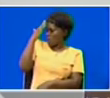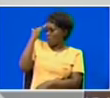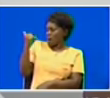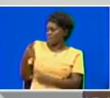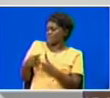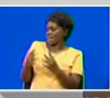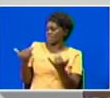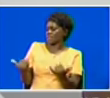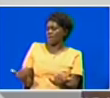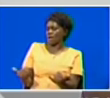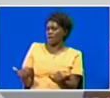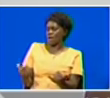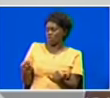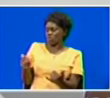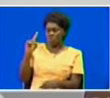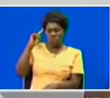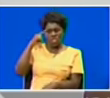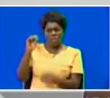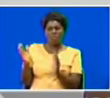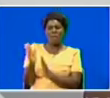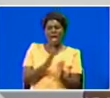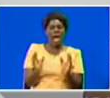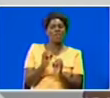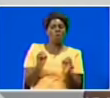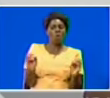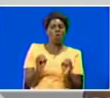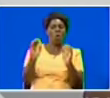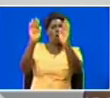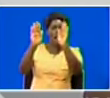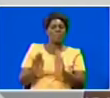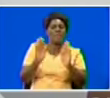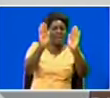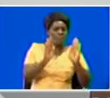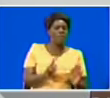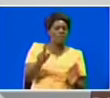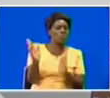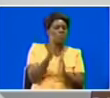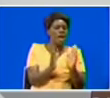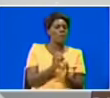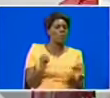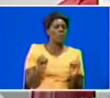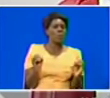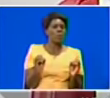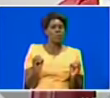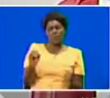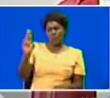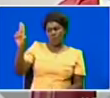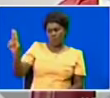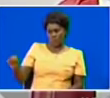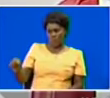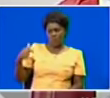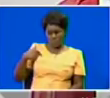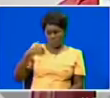now? Is it that you did not anticipate that, you know, campaigning is this expensive? No, actually, I anticipated